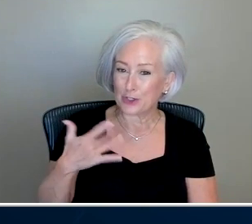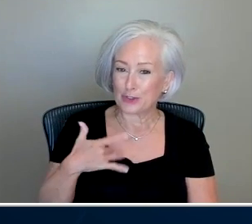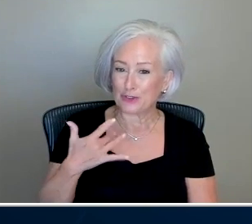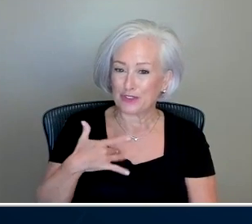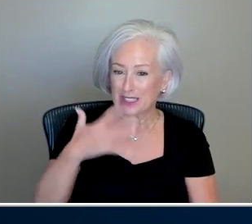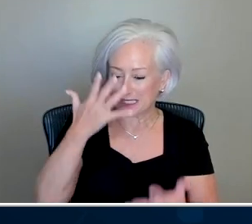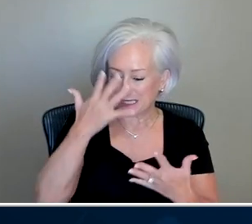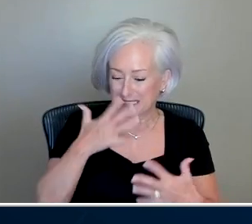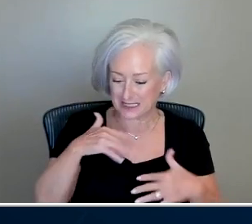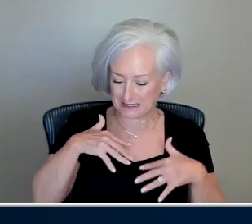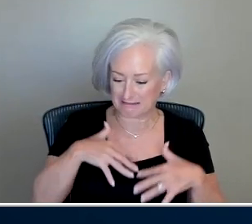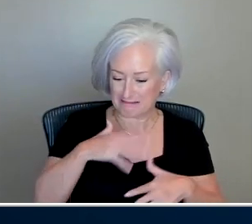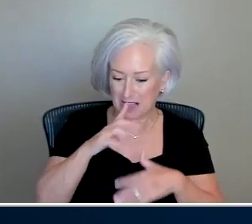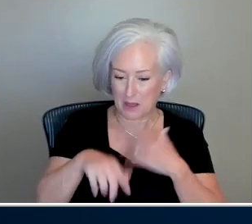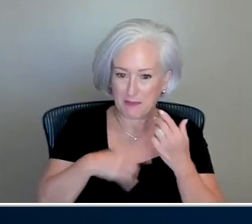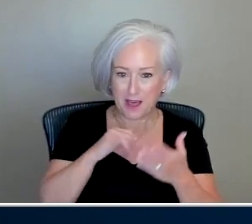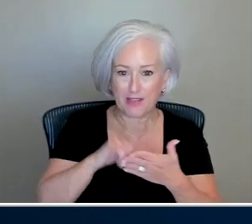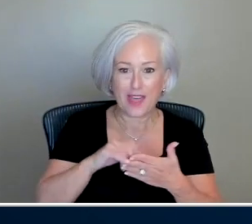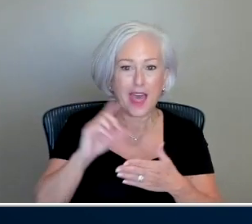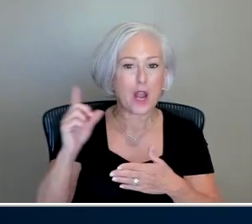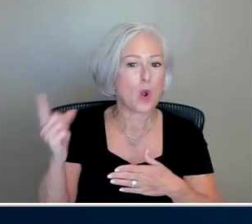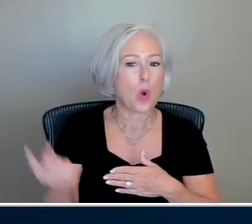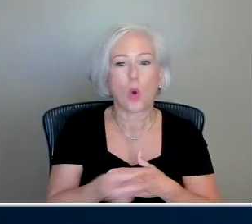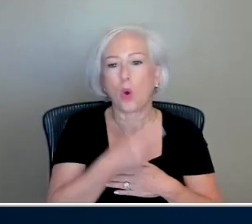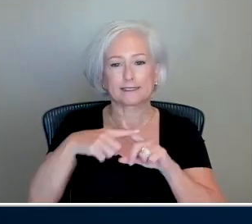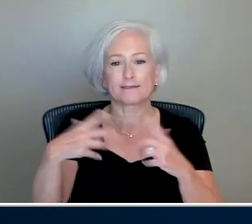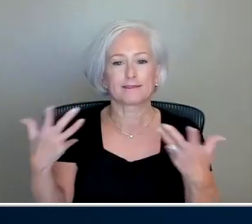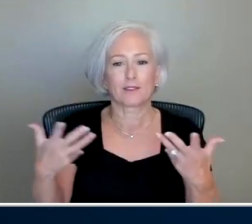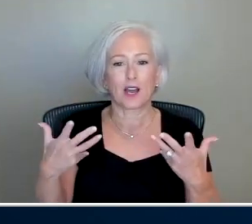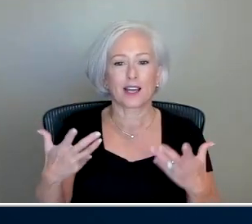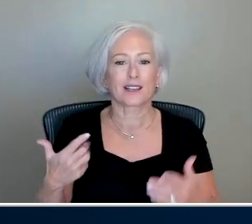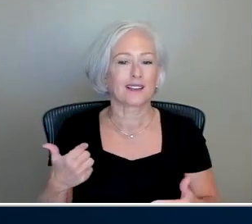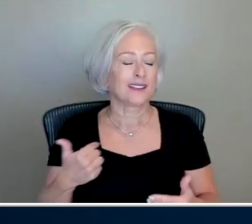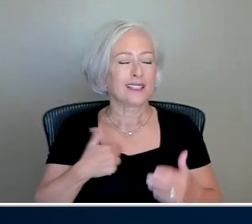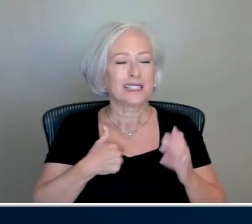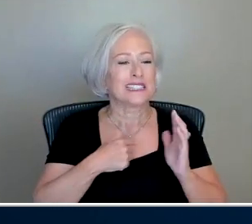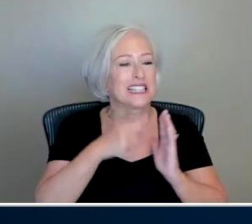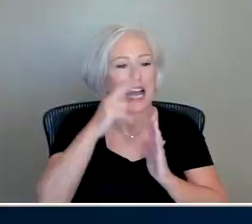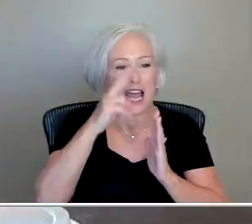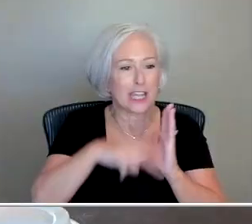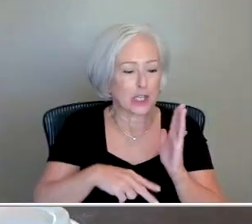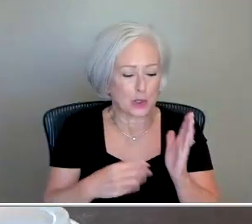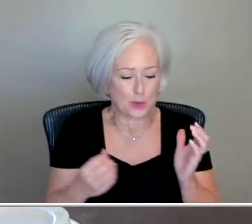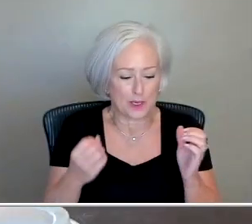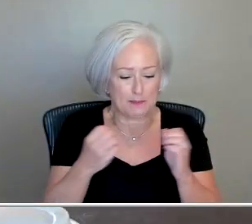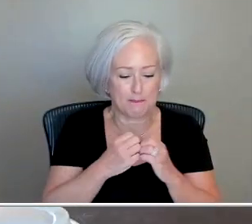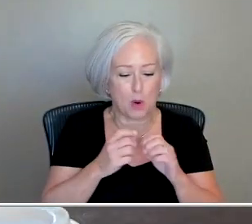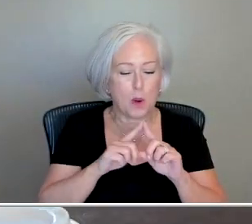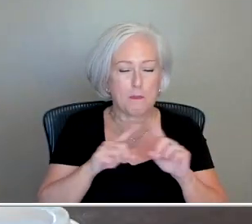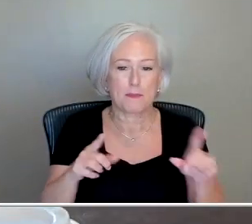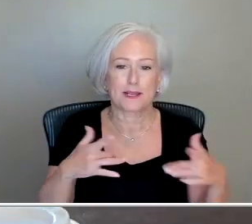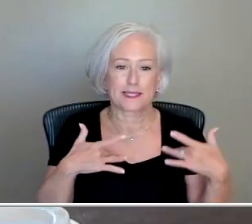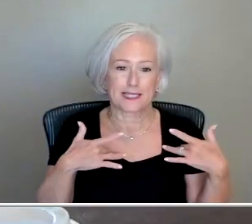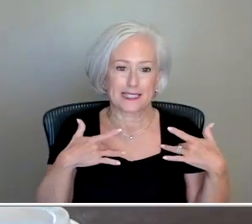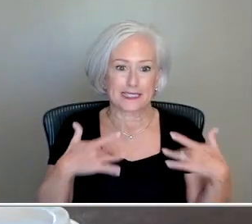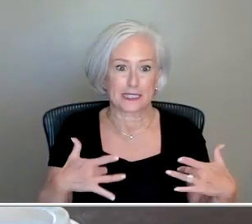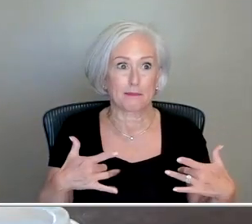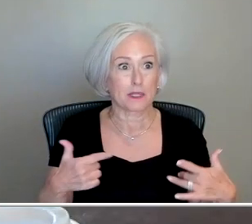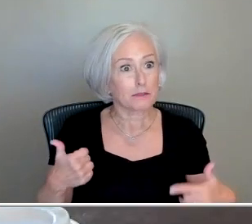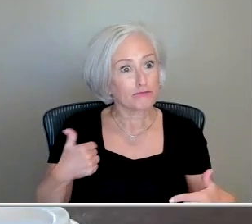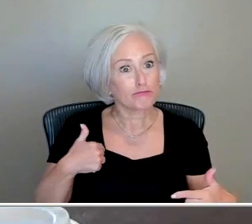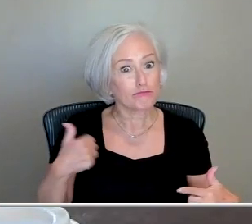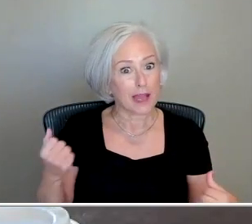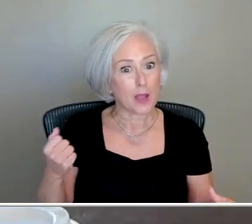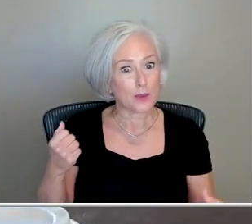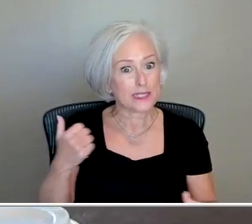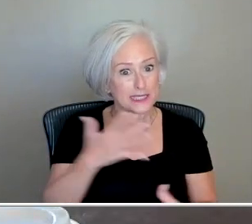just, I'm going to beat this thing? Yeah, we could read a whole bunch more, but it's basically, I was scared. And